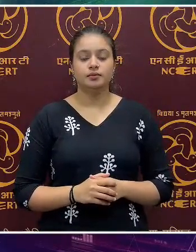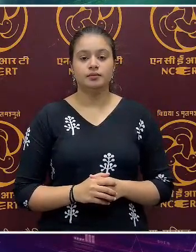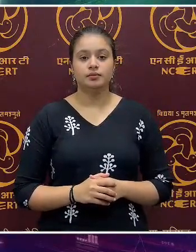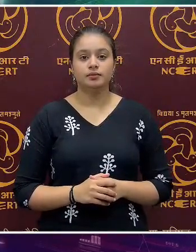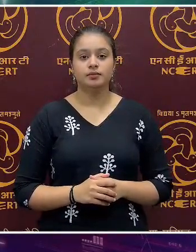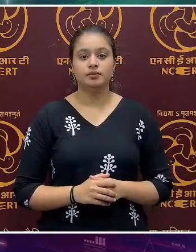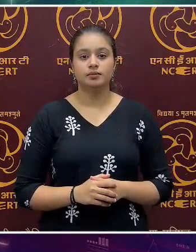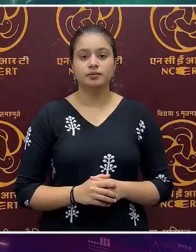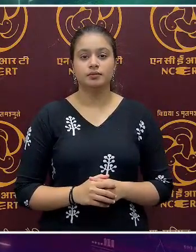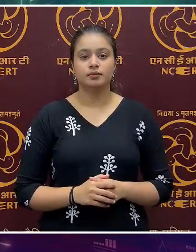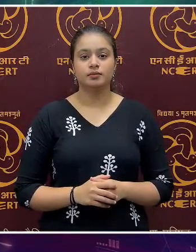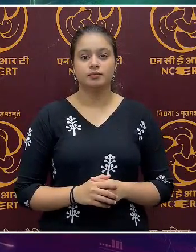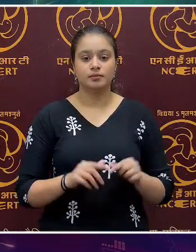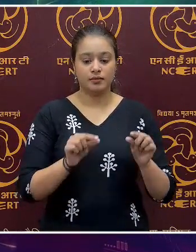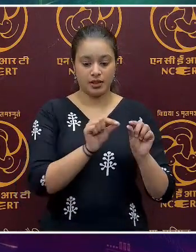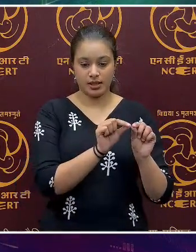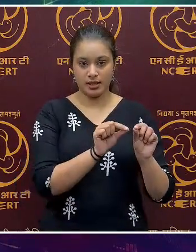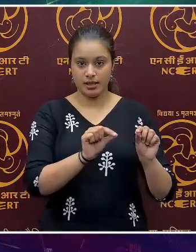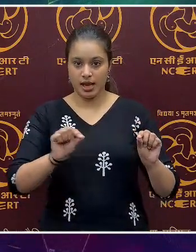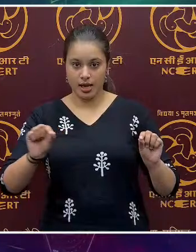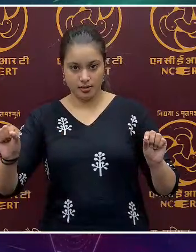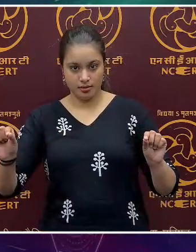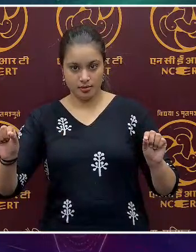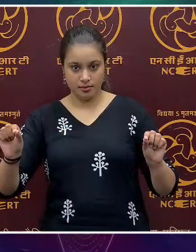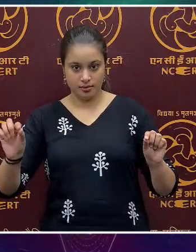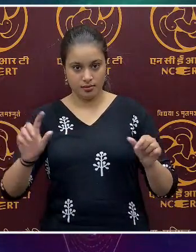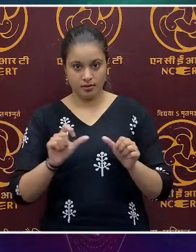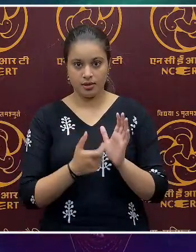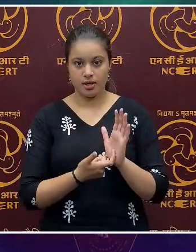So let's take an array.